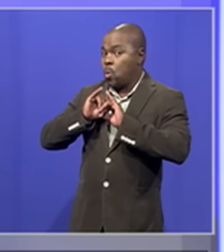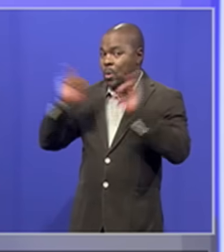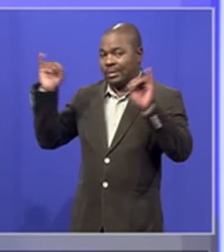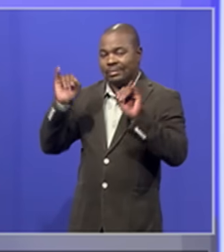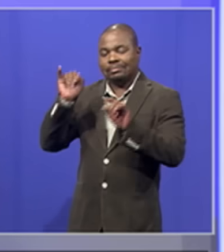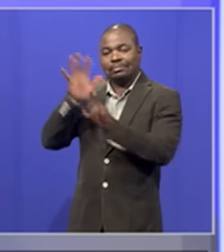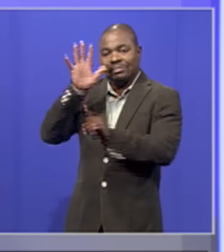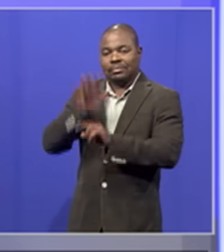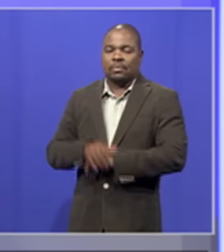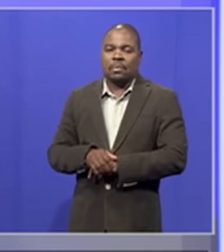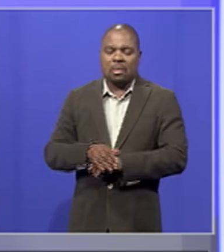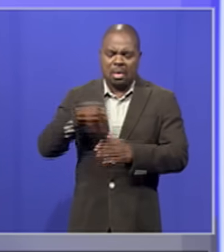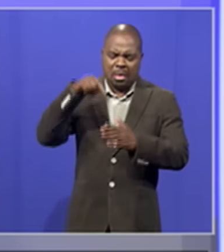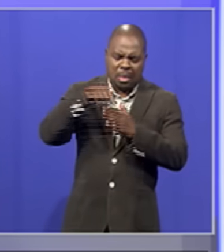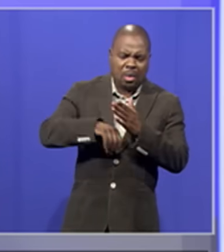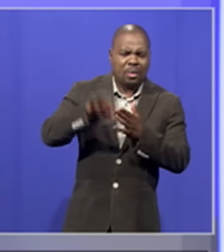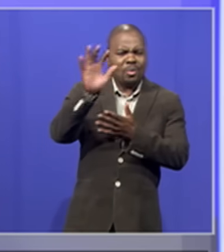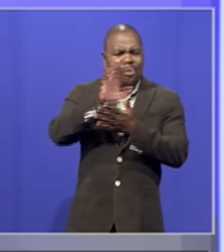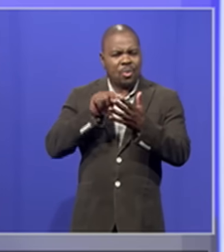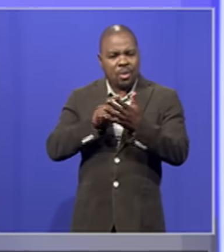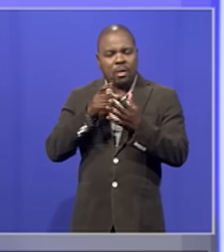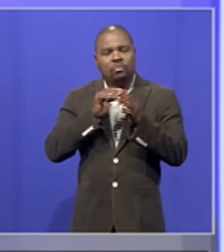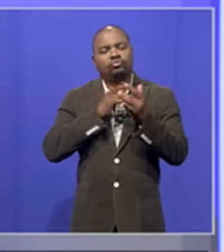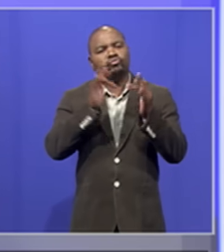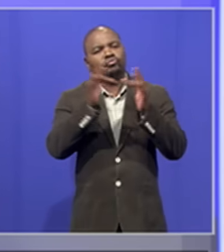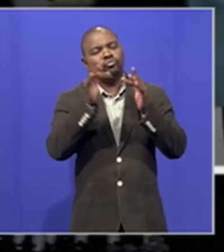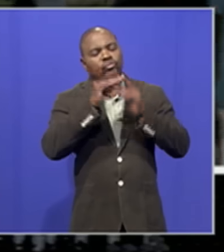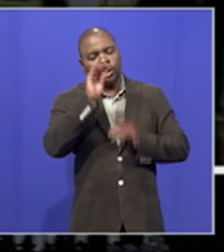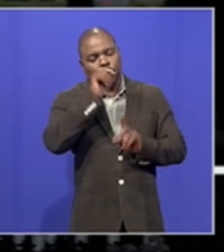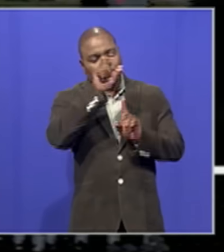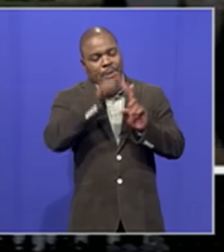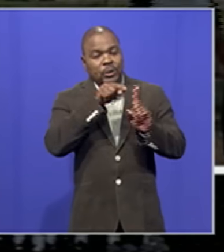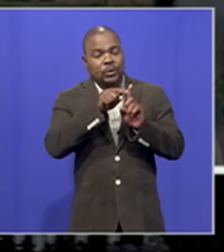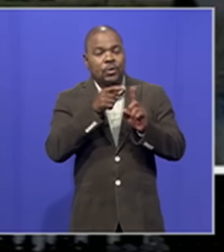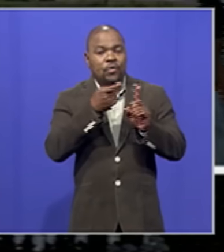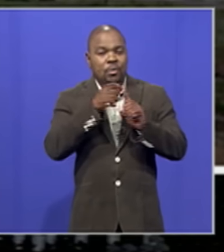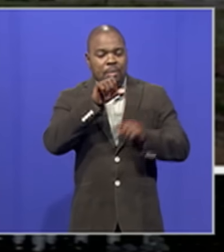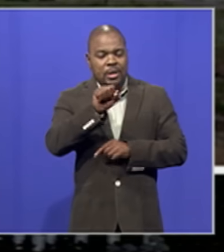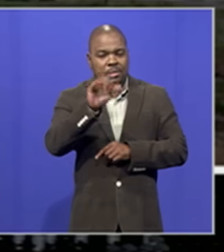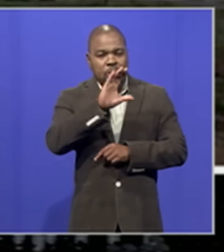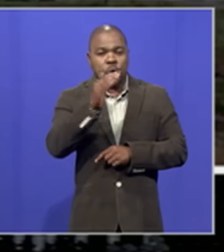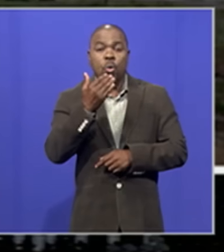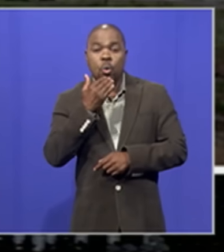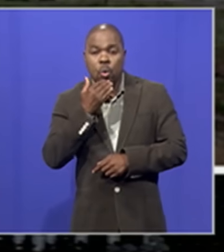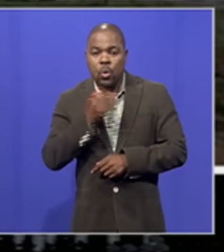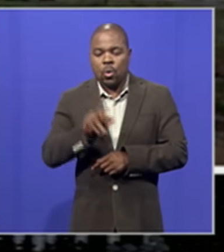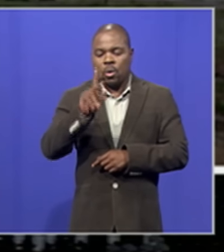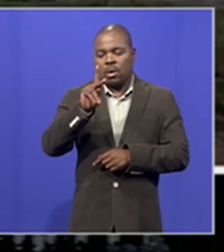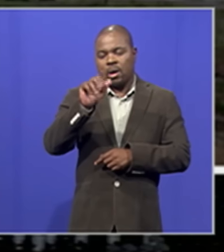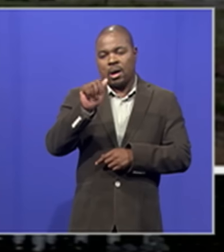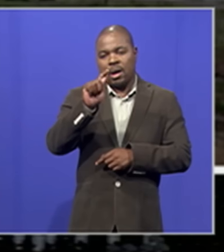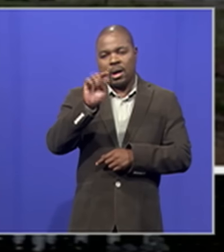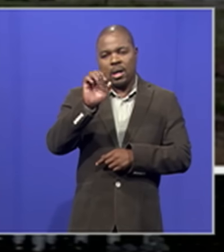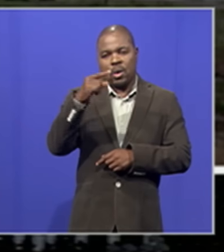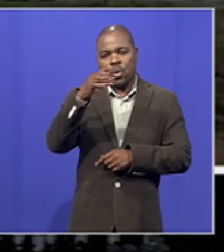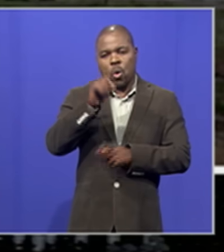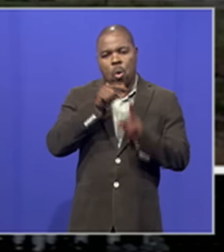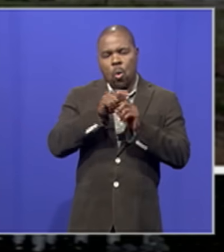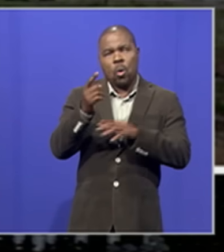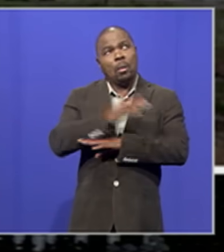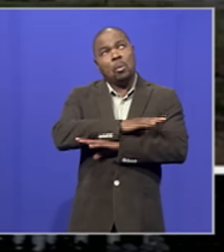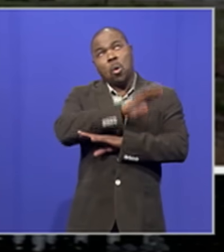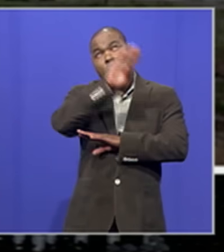ao. Go kwa tše dintšhi re boledišana le mmegaditaba wa SABC Katlego Nyoni yeo a salego a eba fao lefelong leo le hlasetšego